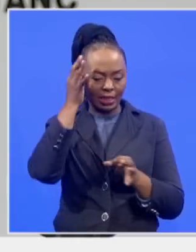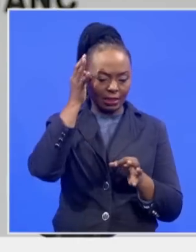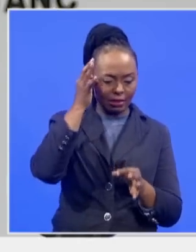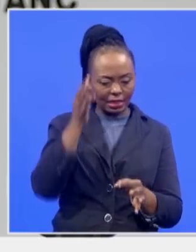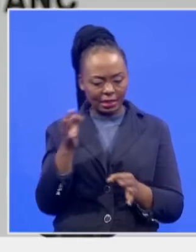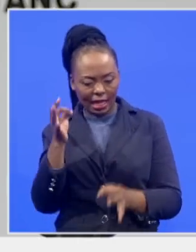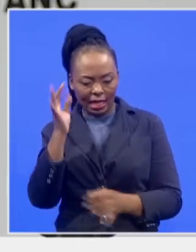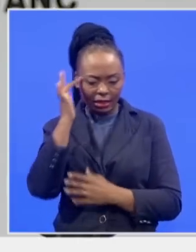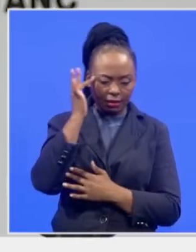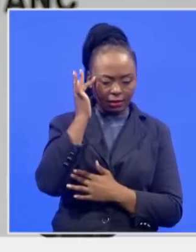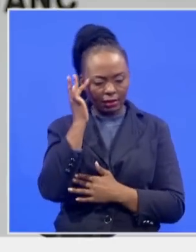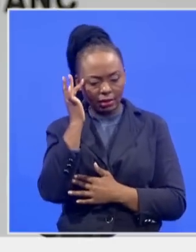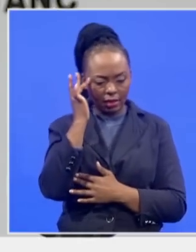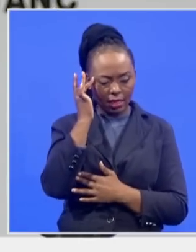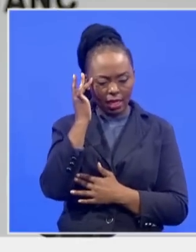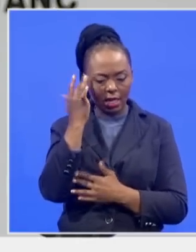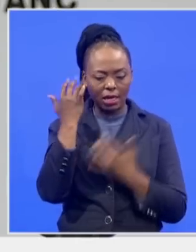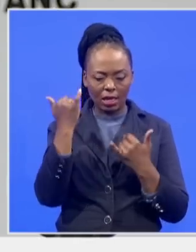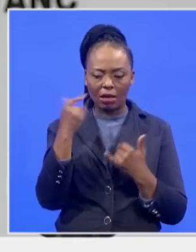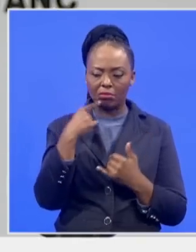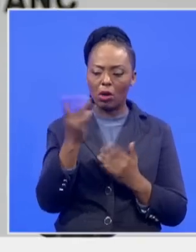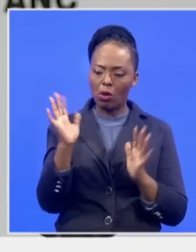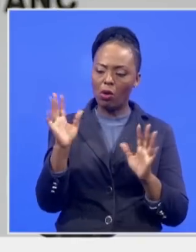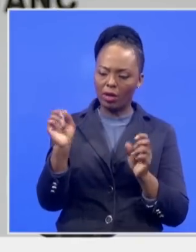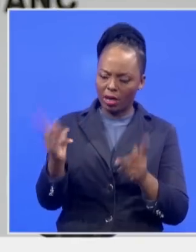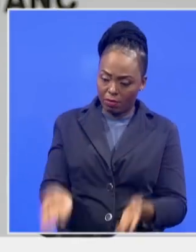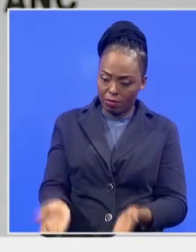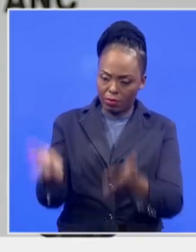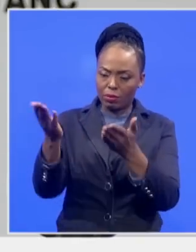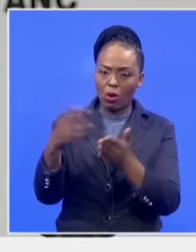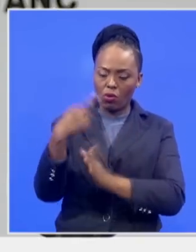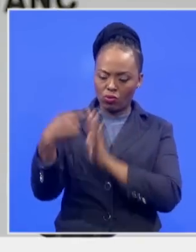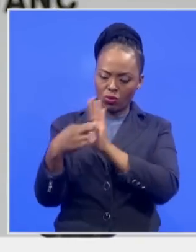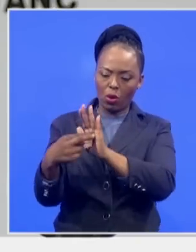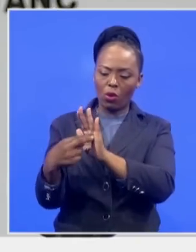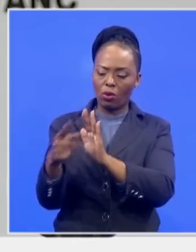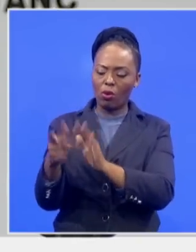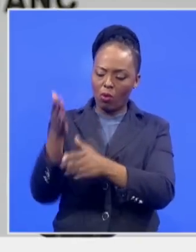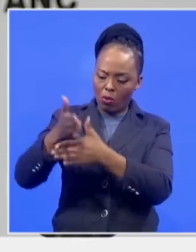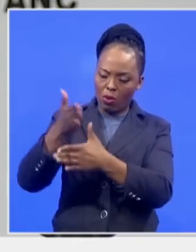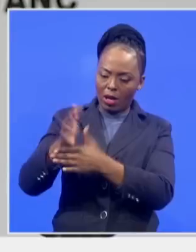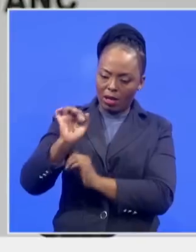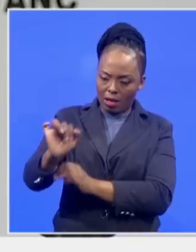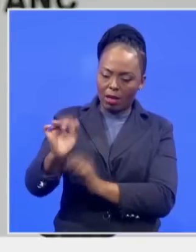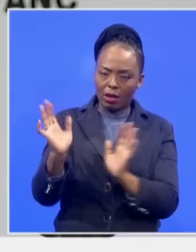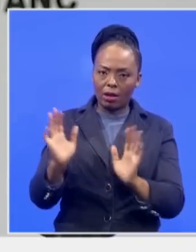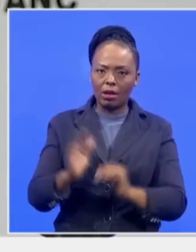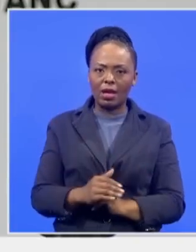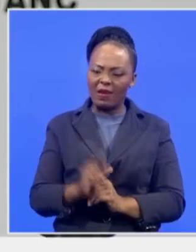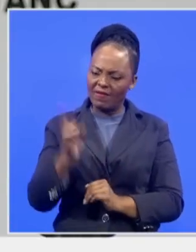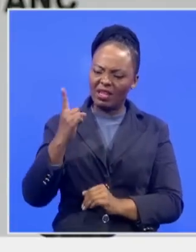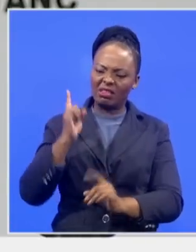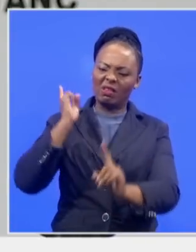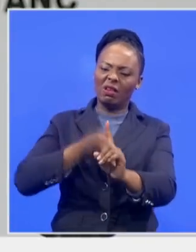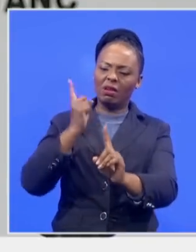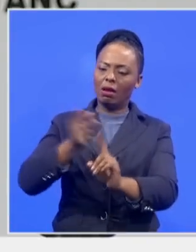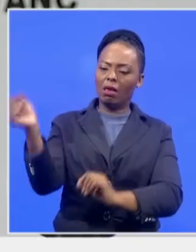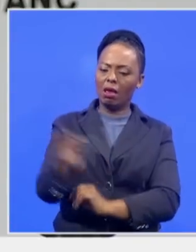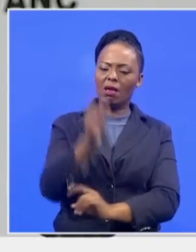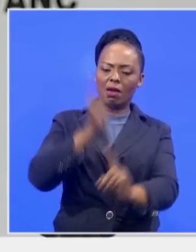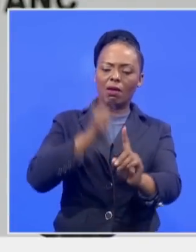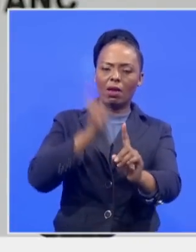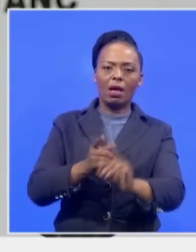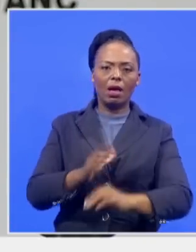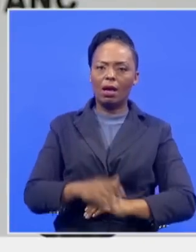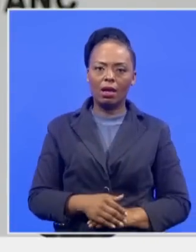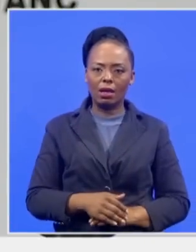So we gave them a benefit of doubt because you don't start first by discipline. You understand